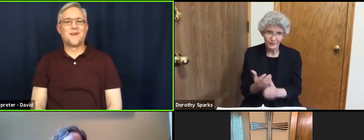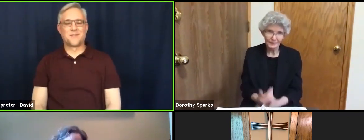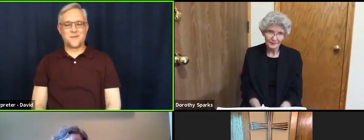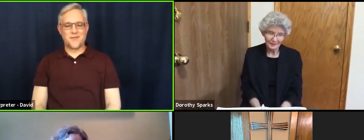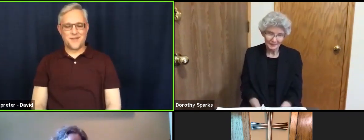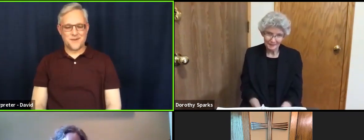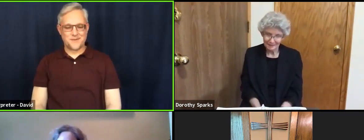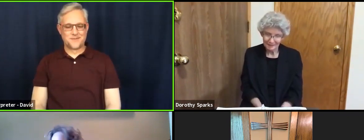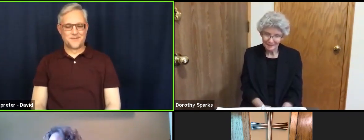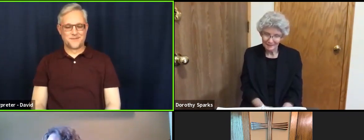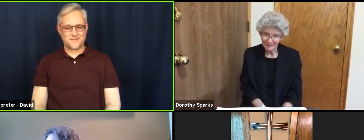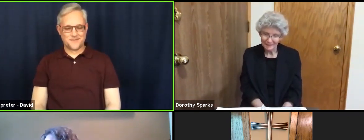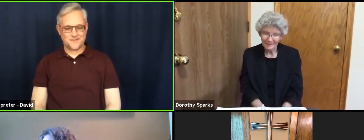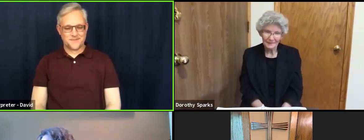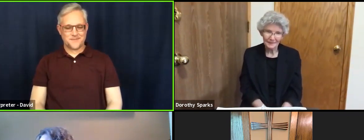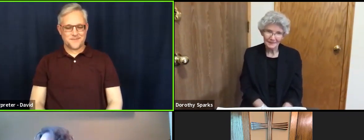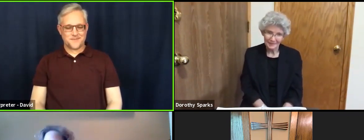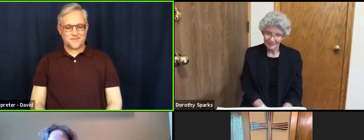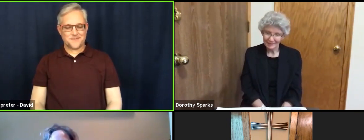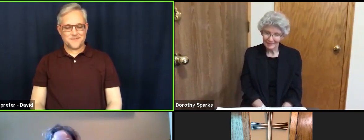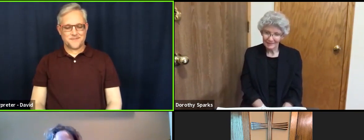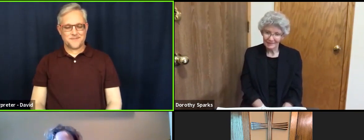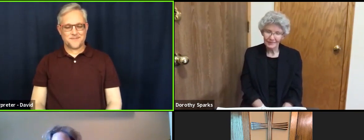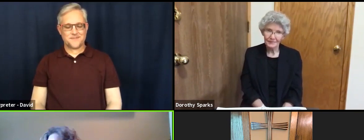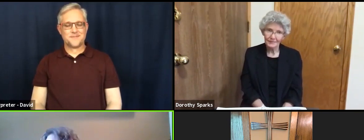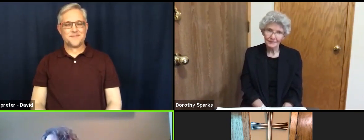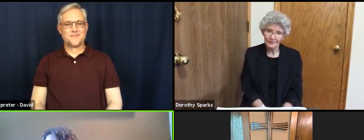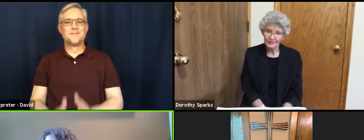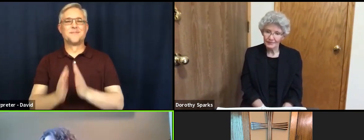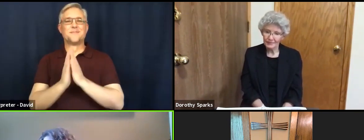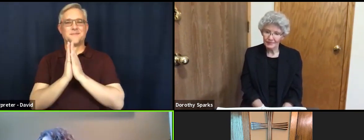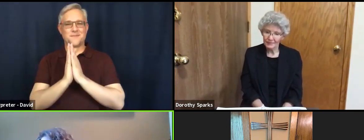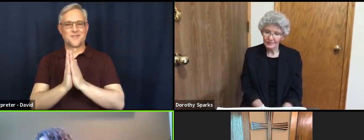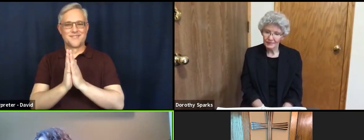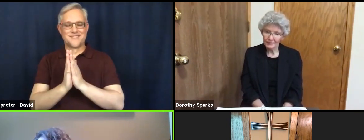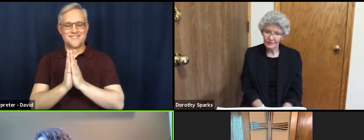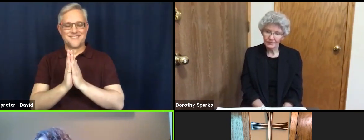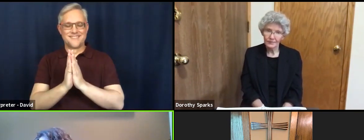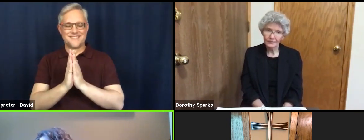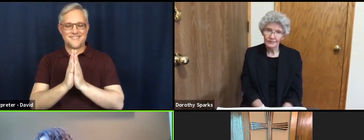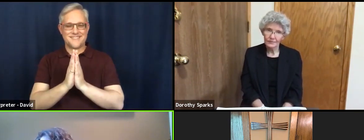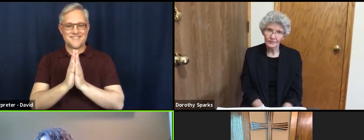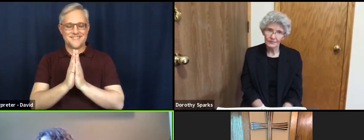And also with you. Let us pray.